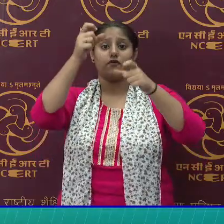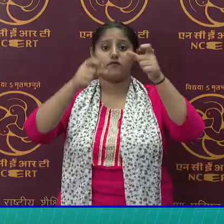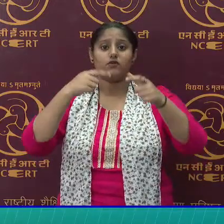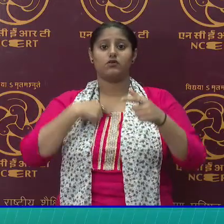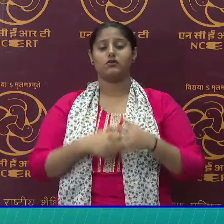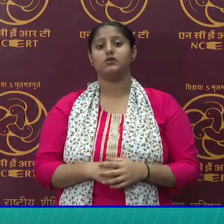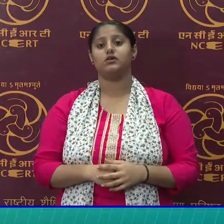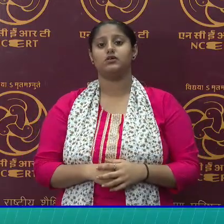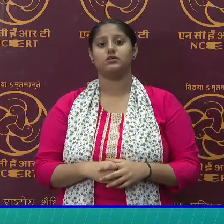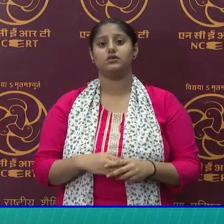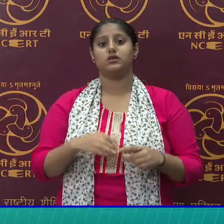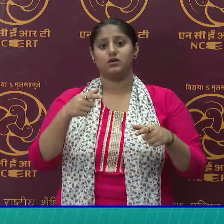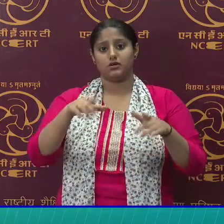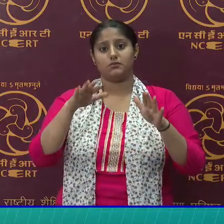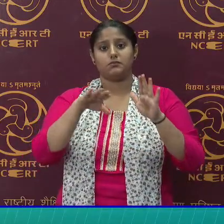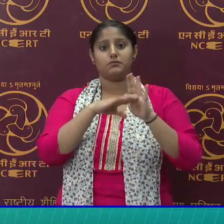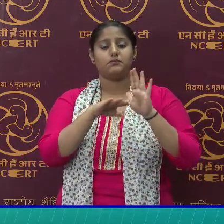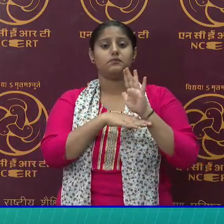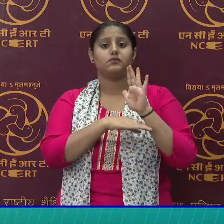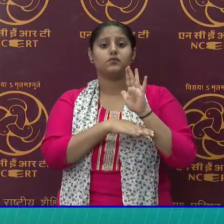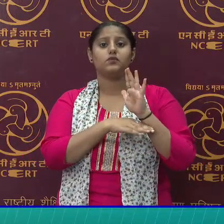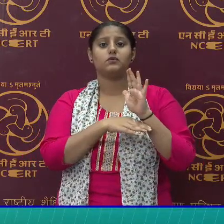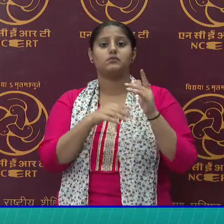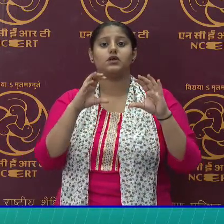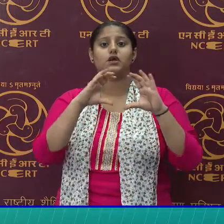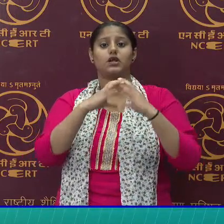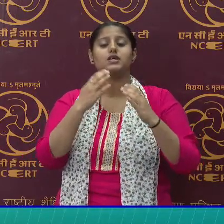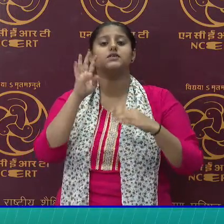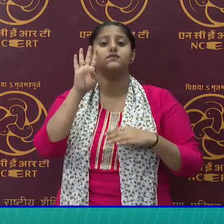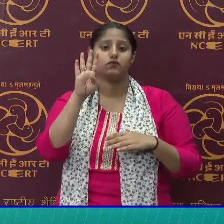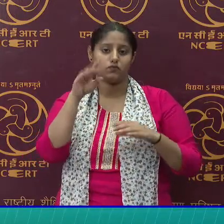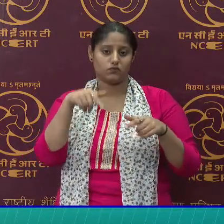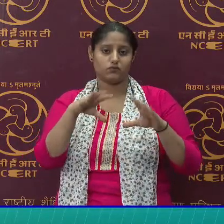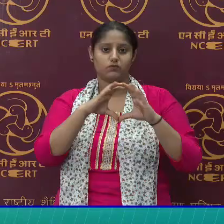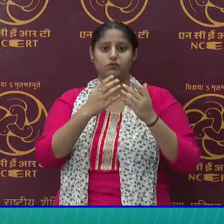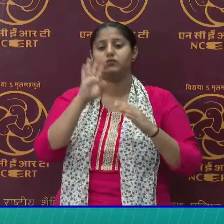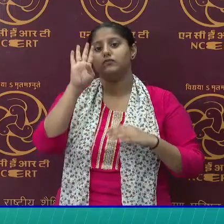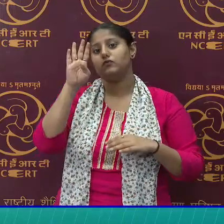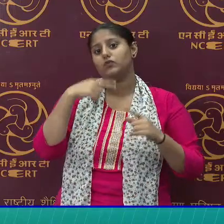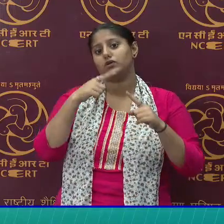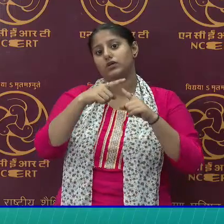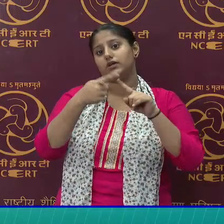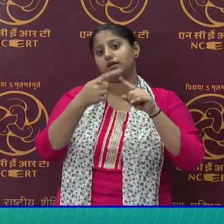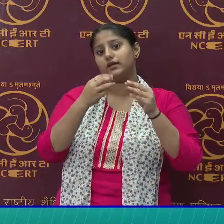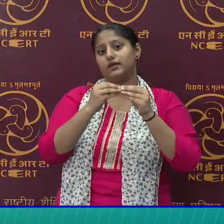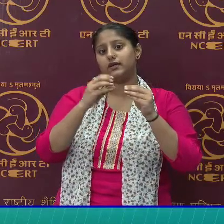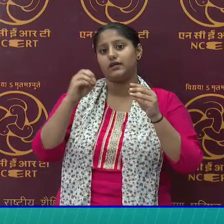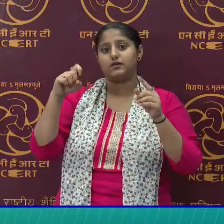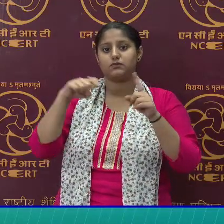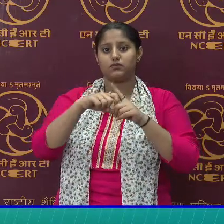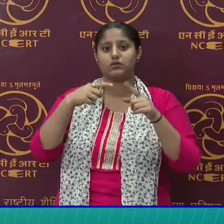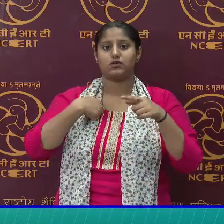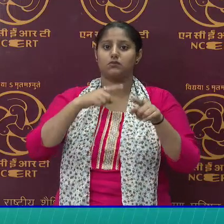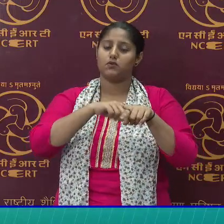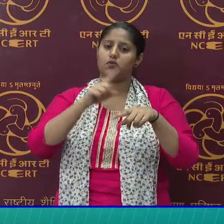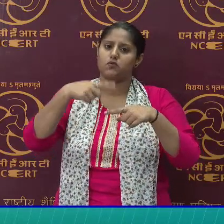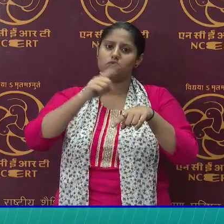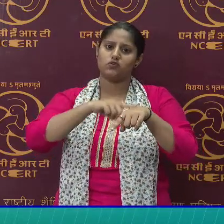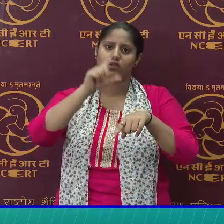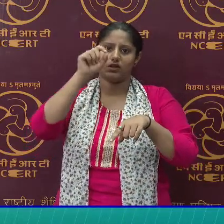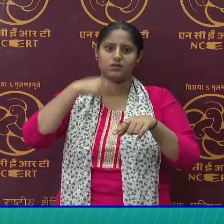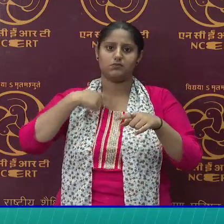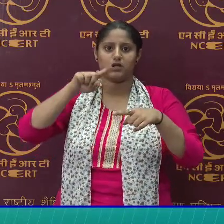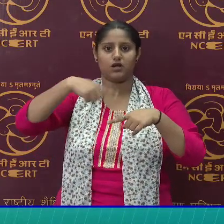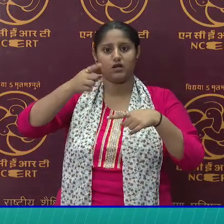are doing this series regarding class 4 textbooks every day at 10 a.m. So tomorrow we will be